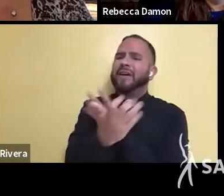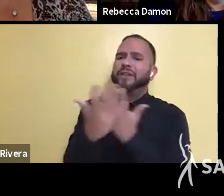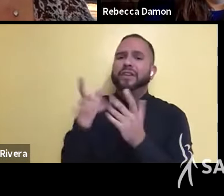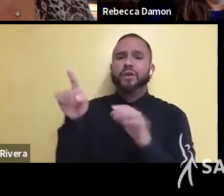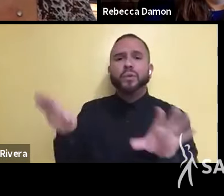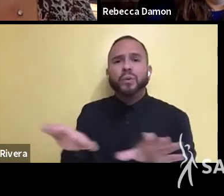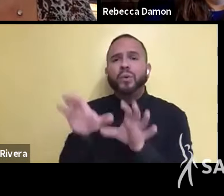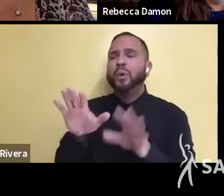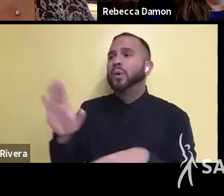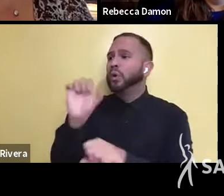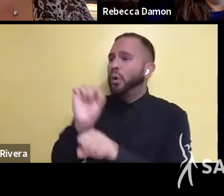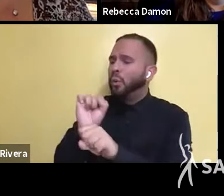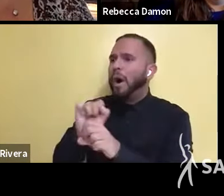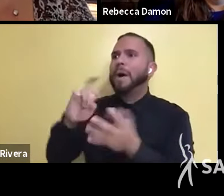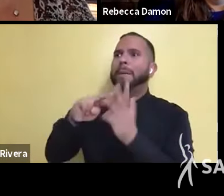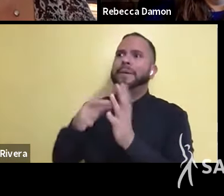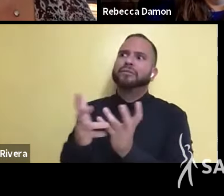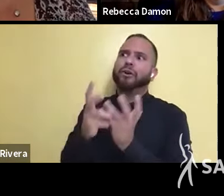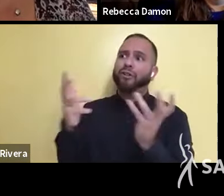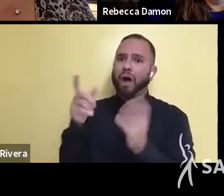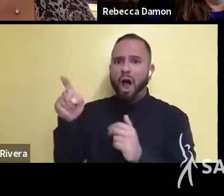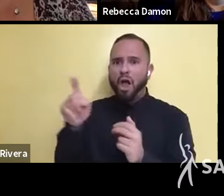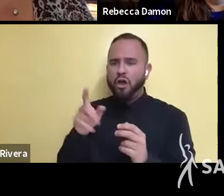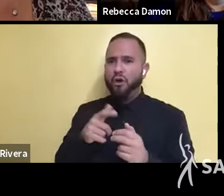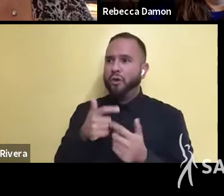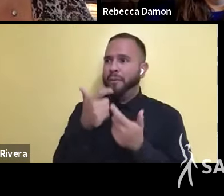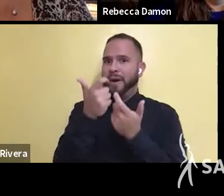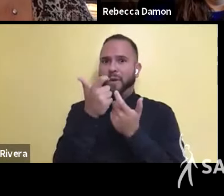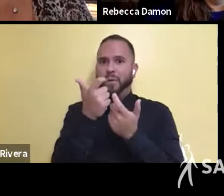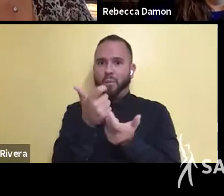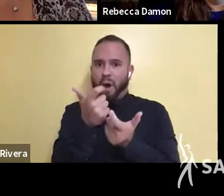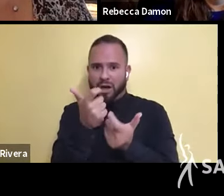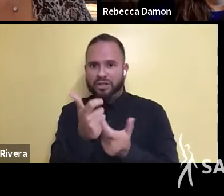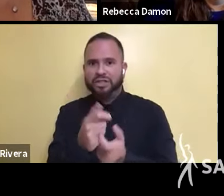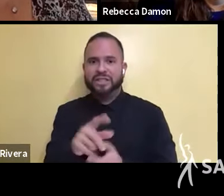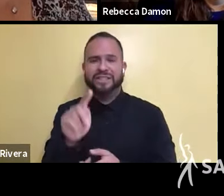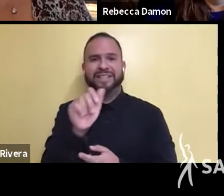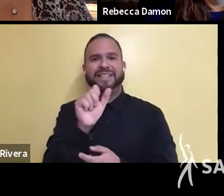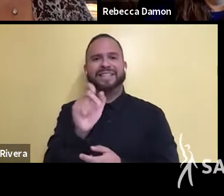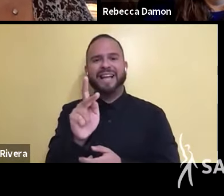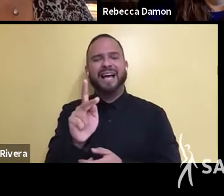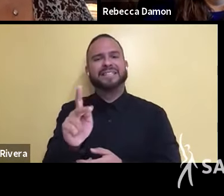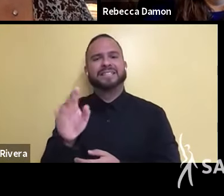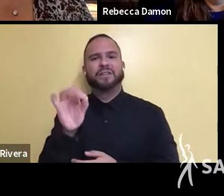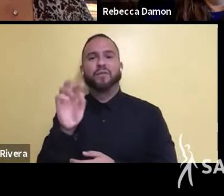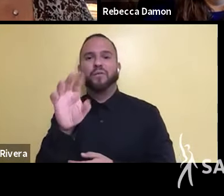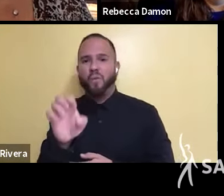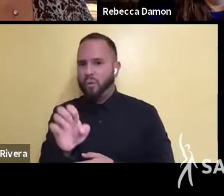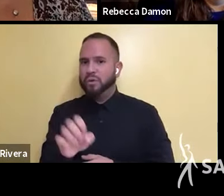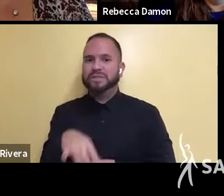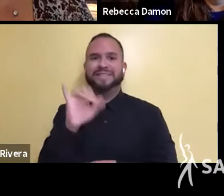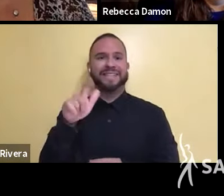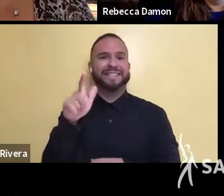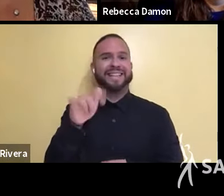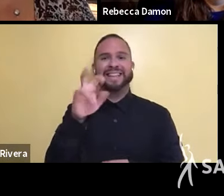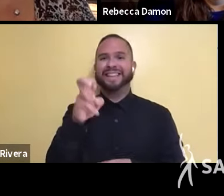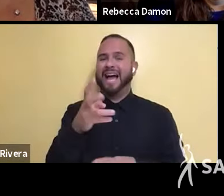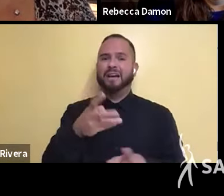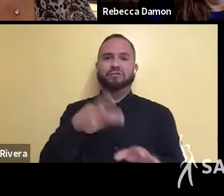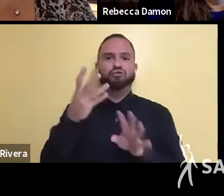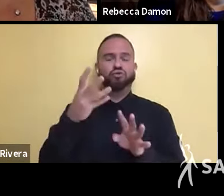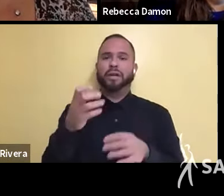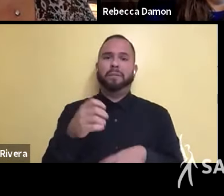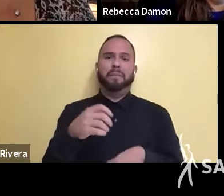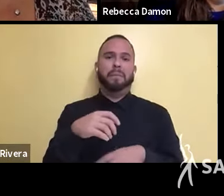meaningful. You've been tuning into the President's Task Force on Education Outreach and Engagement. It's a live stream that we do each week, so we